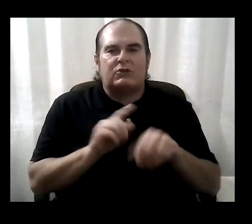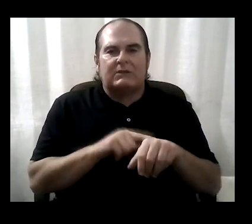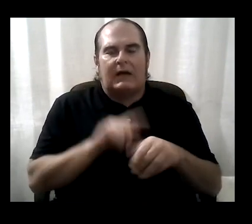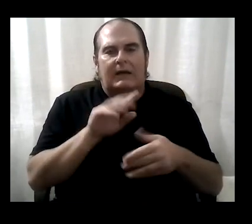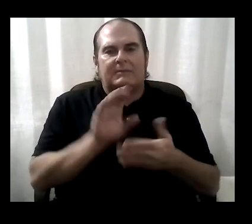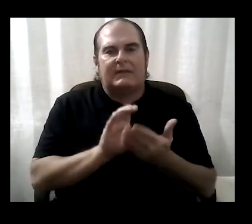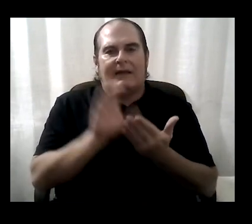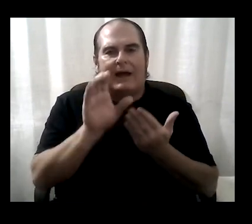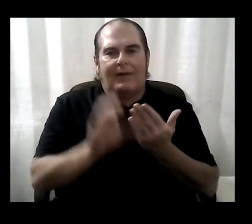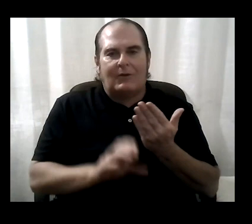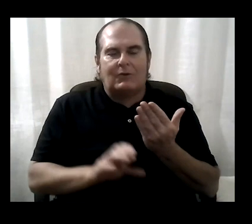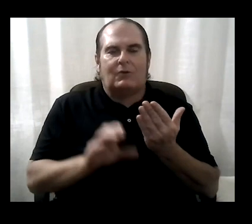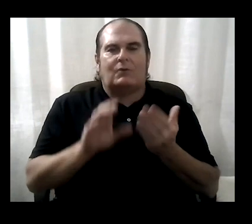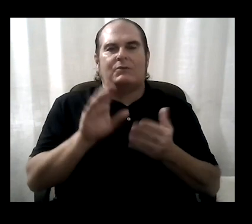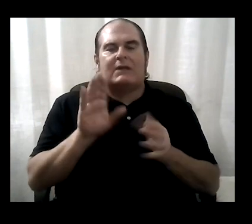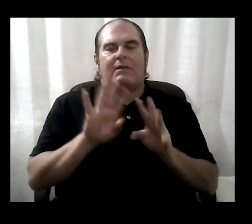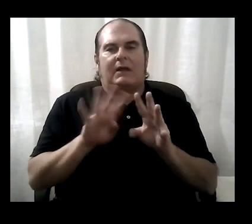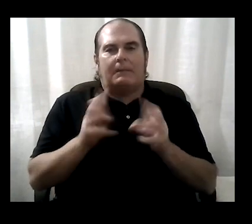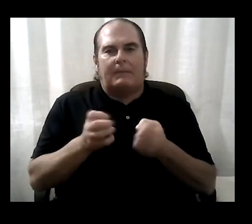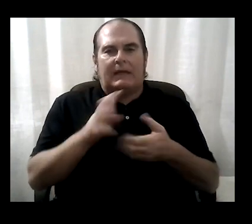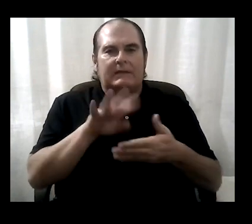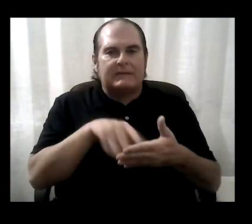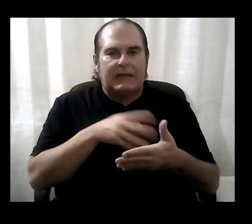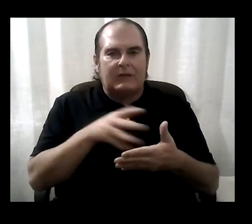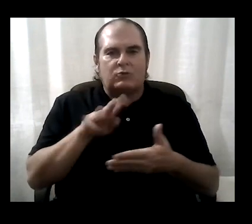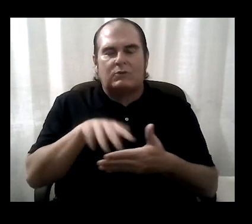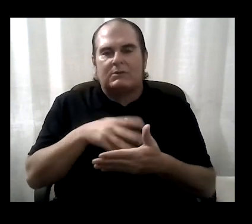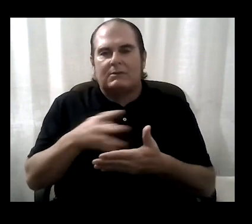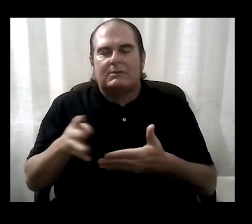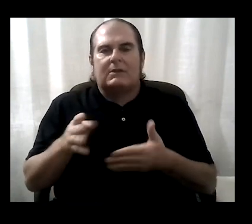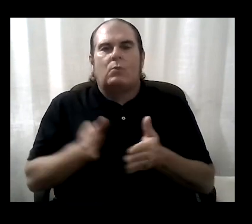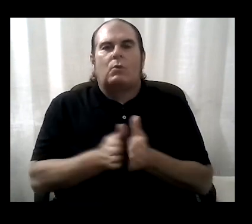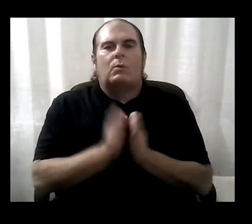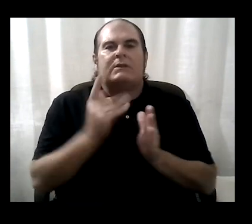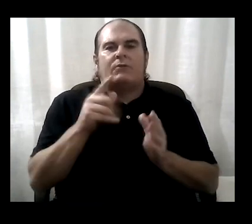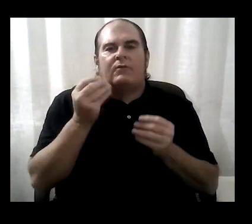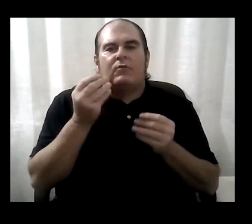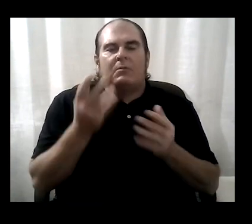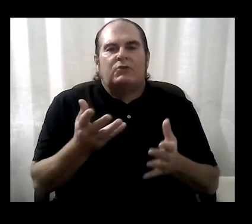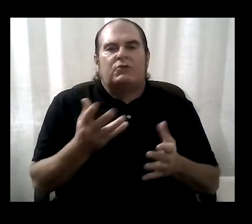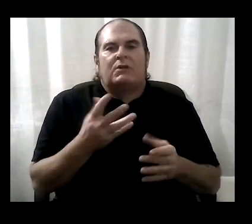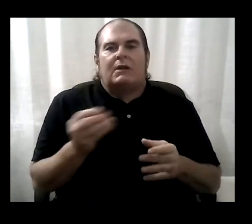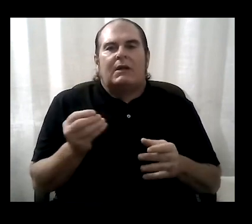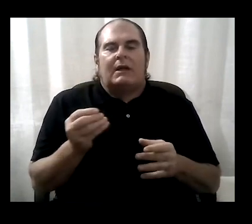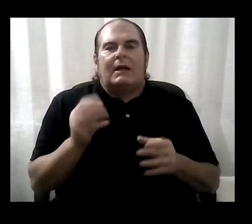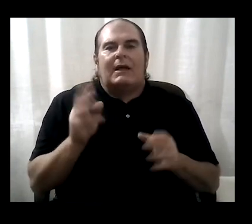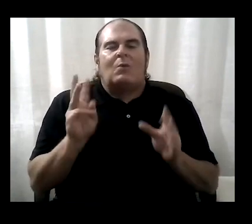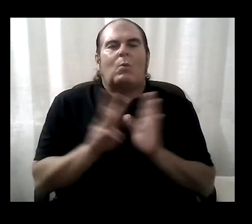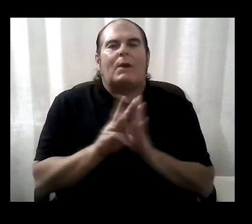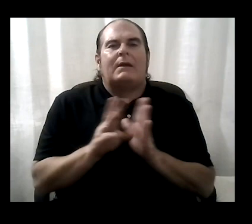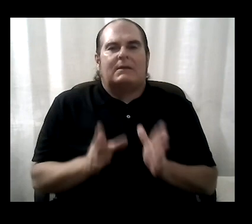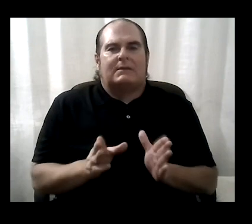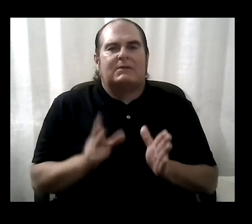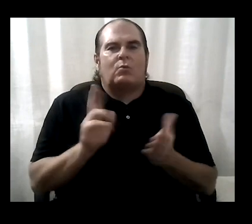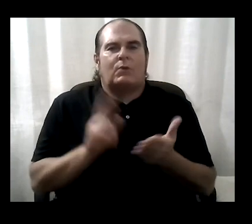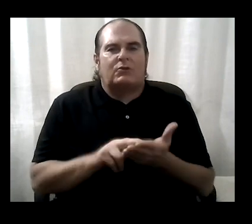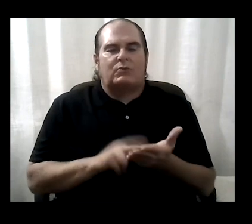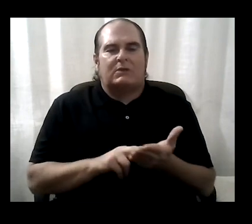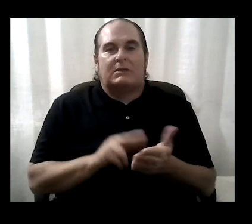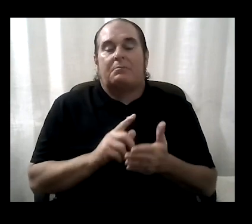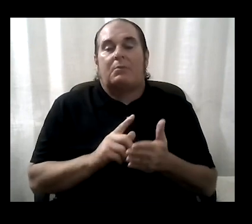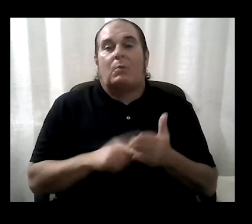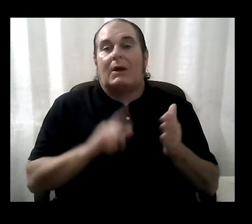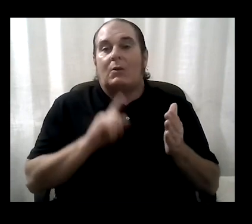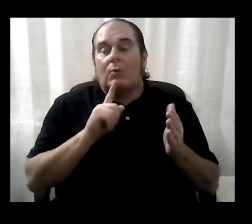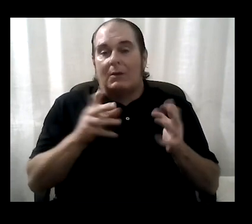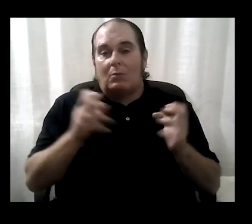times, calendars, the committee schedules, requests for information, and even witness registration.